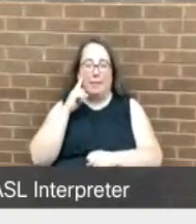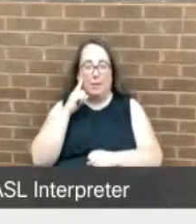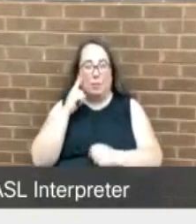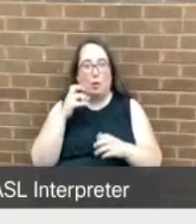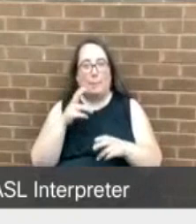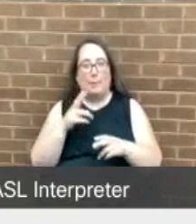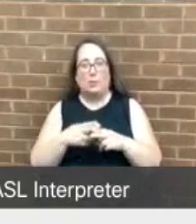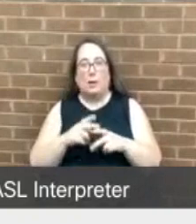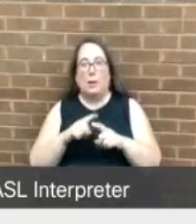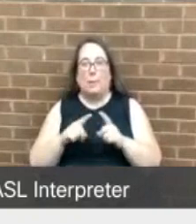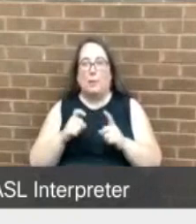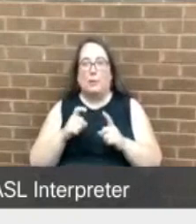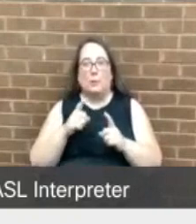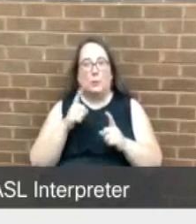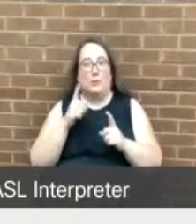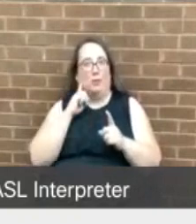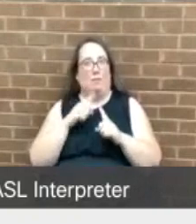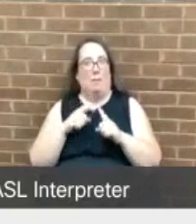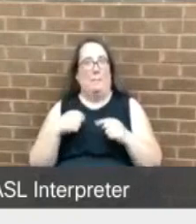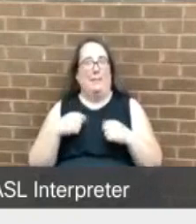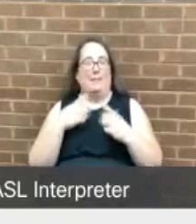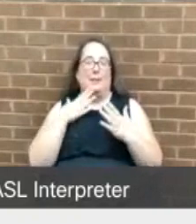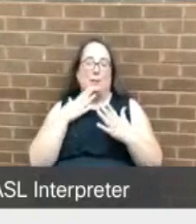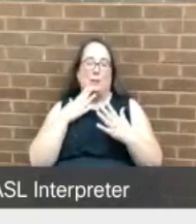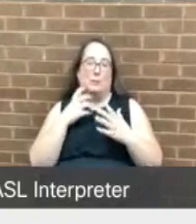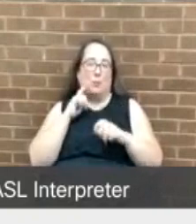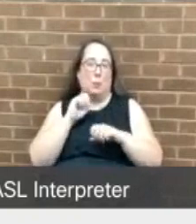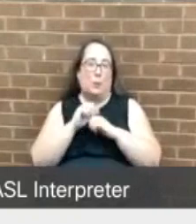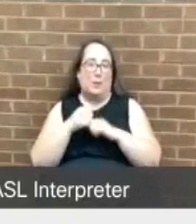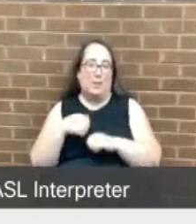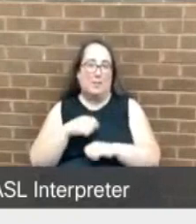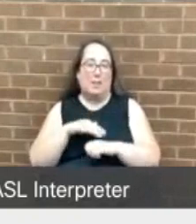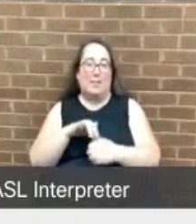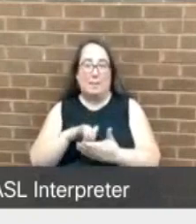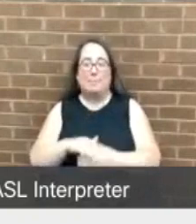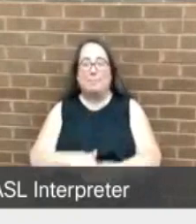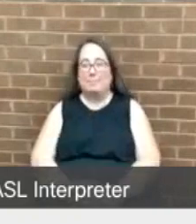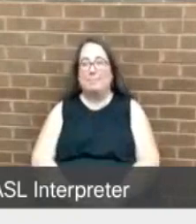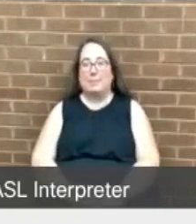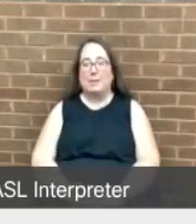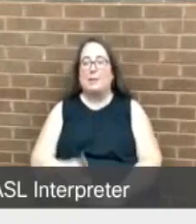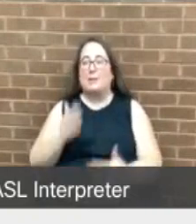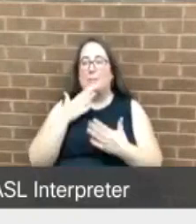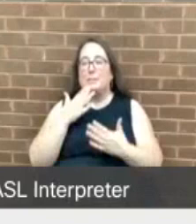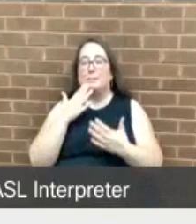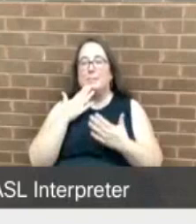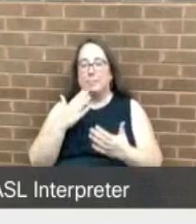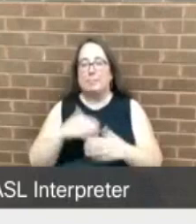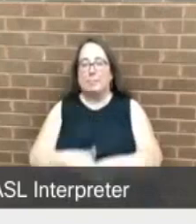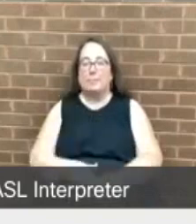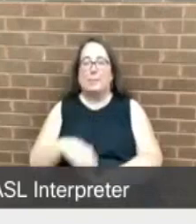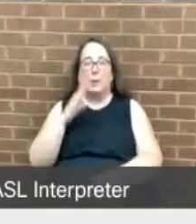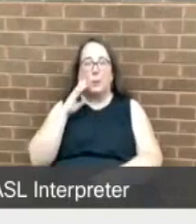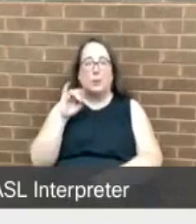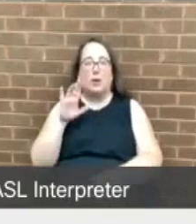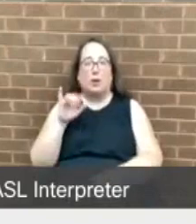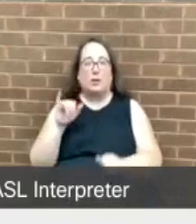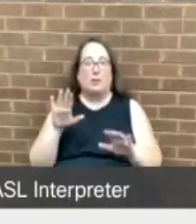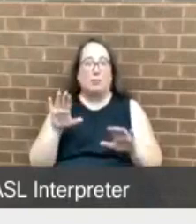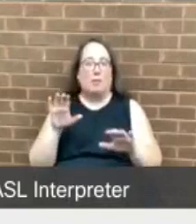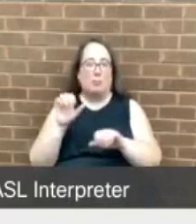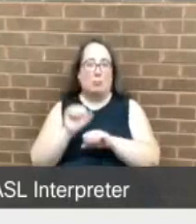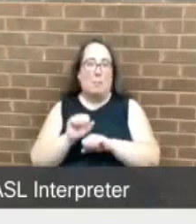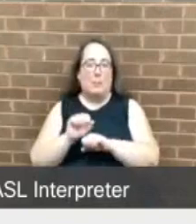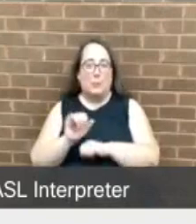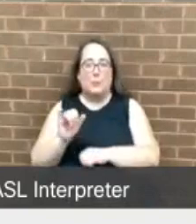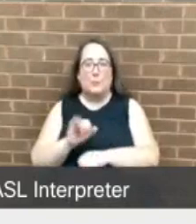I just wanted to hear it directly from me. Thank you so much for working with us on that. Thank you. I know Terry did a great job, and Administrator Smith was working